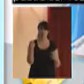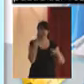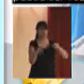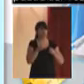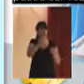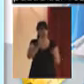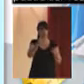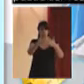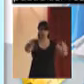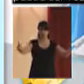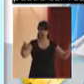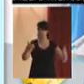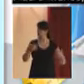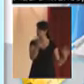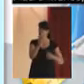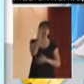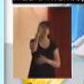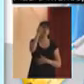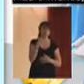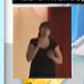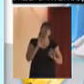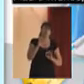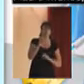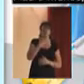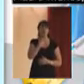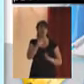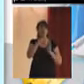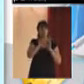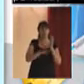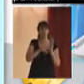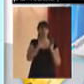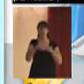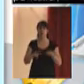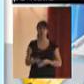that may be real, and it says a few things. And how would a screen reader read it?